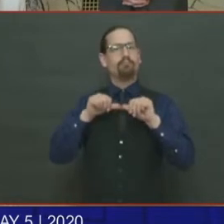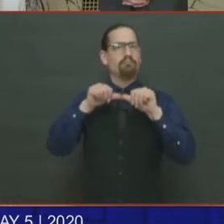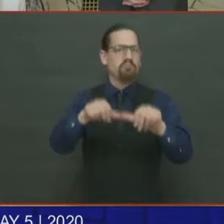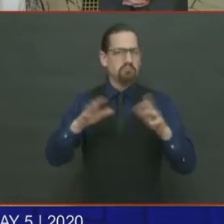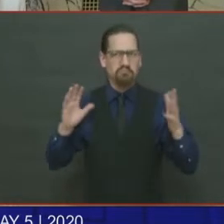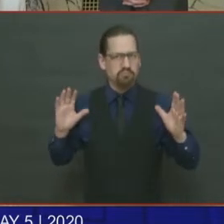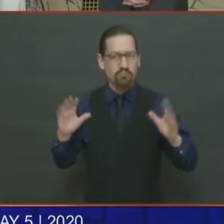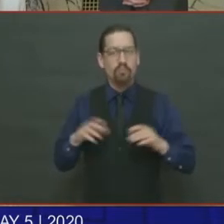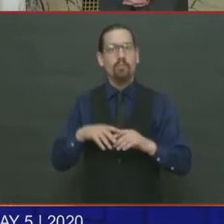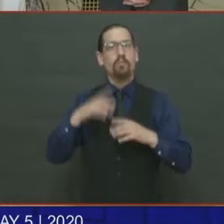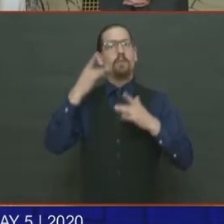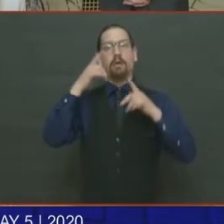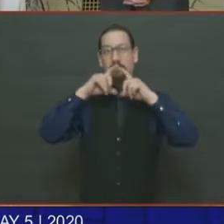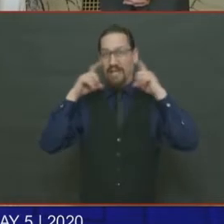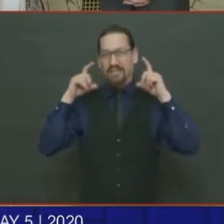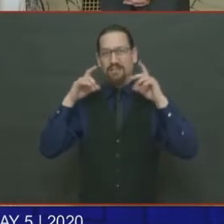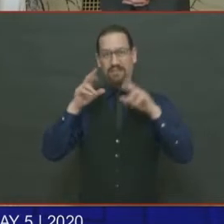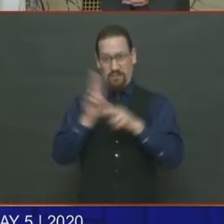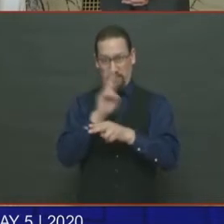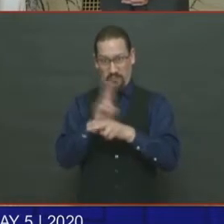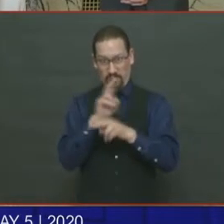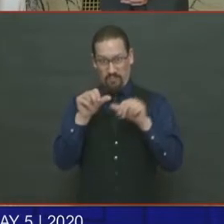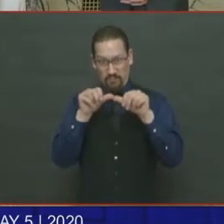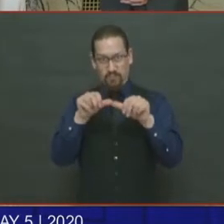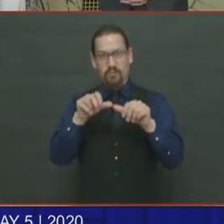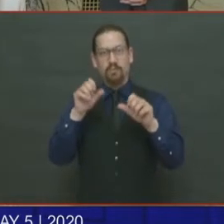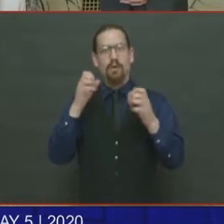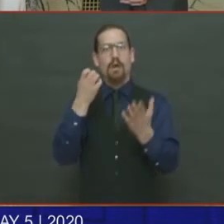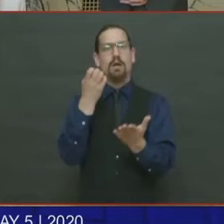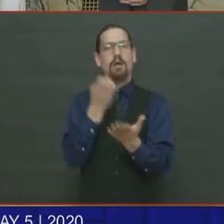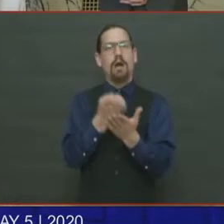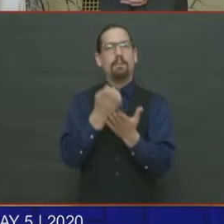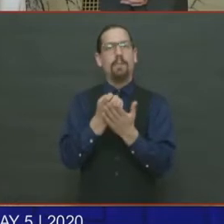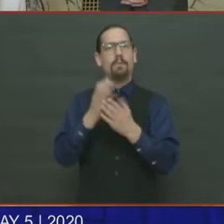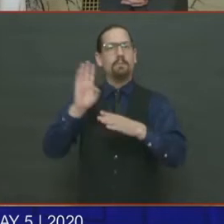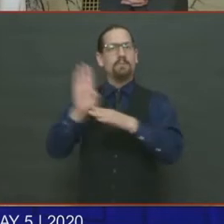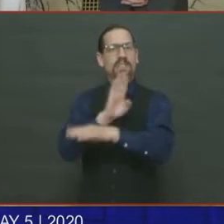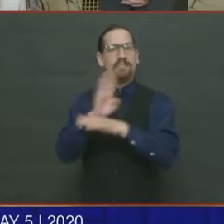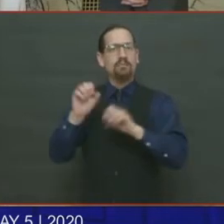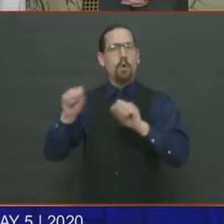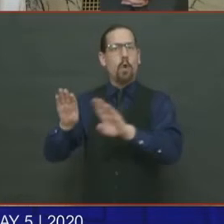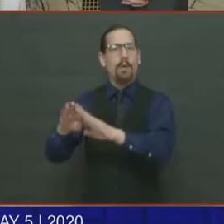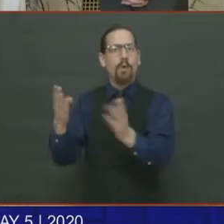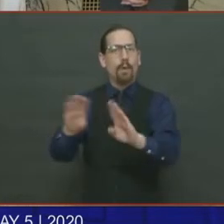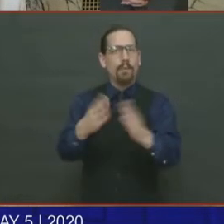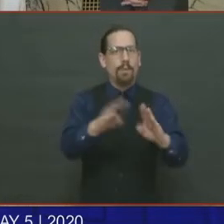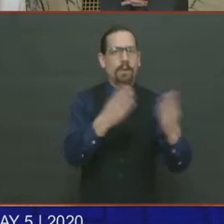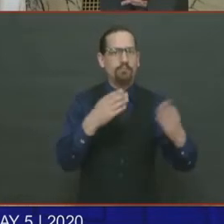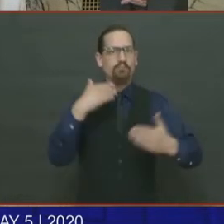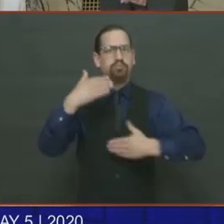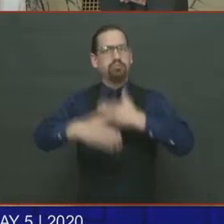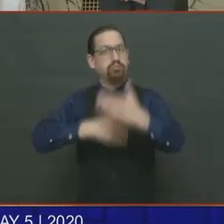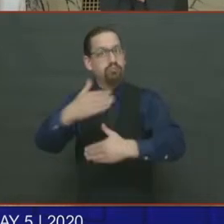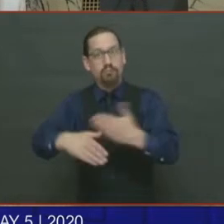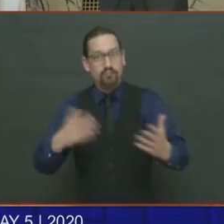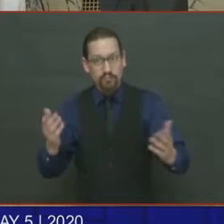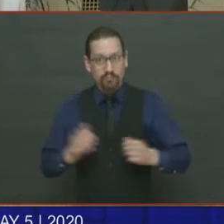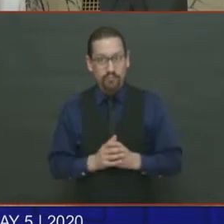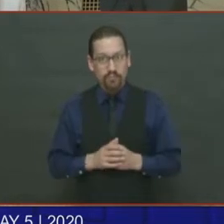about cloth face masks. When we make policies at the state level, there are usually people who are going